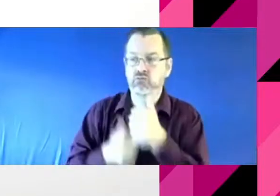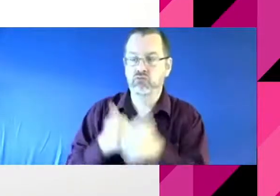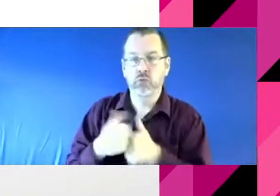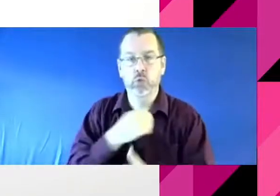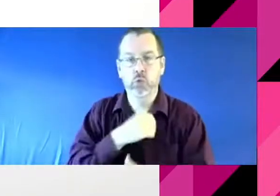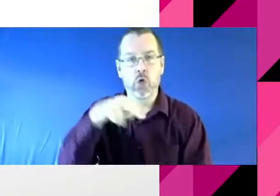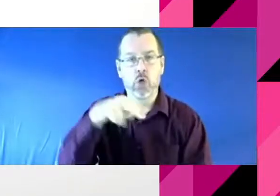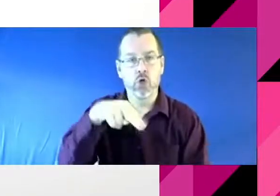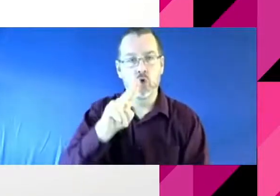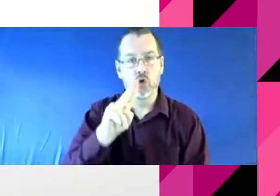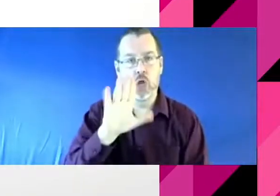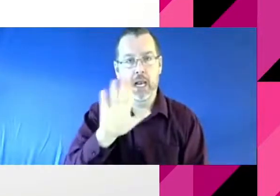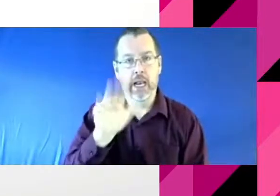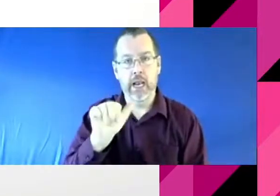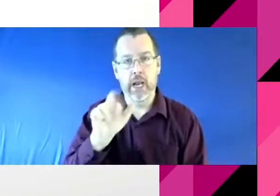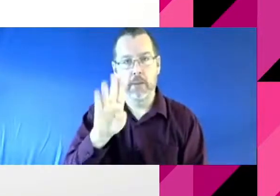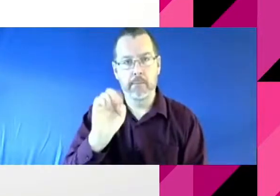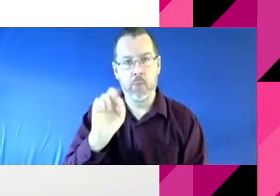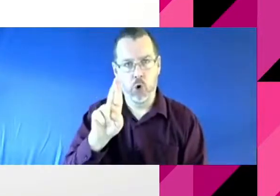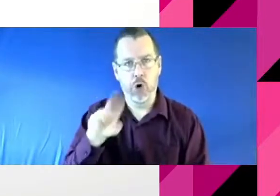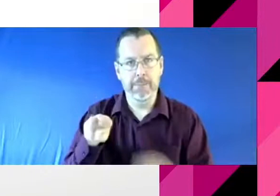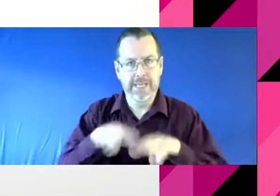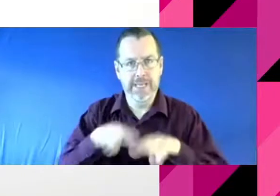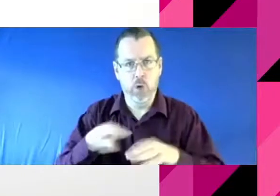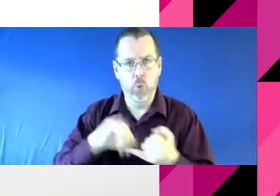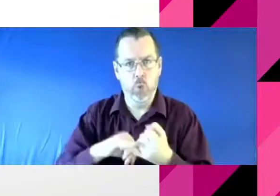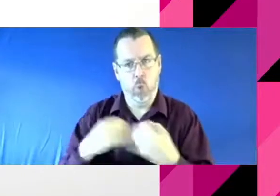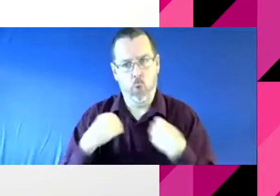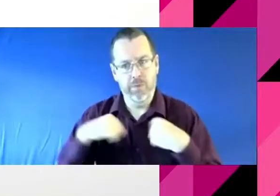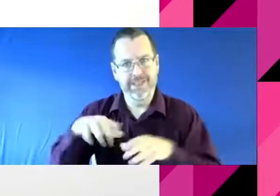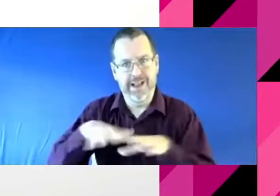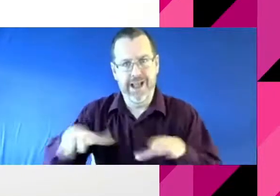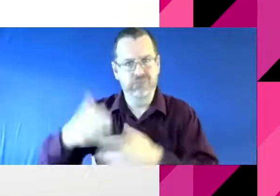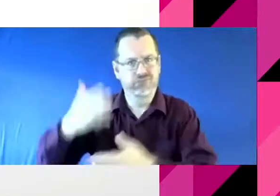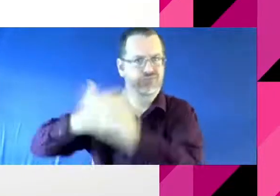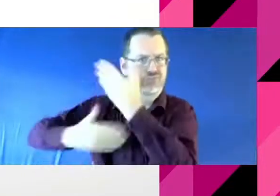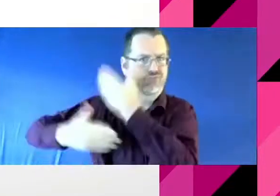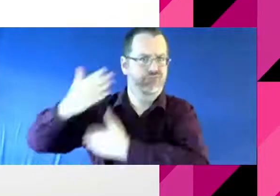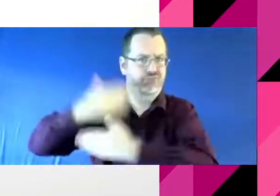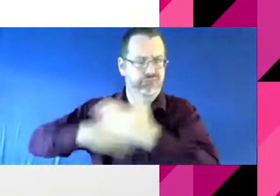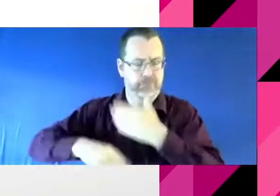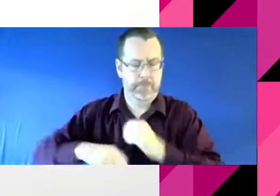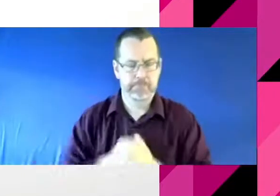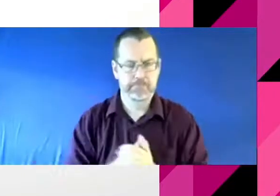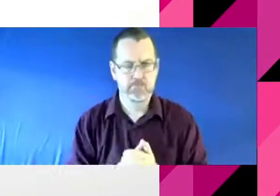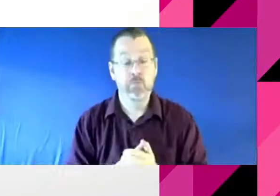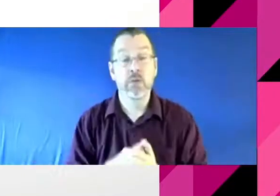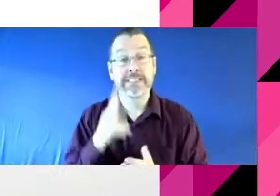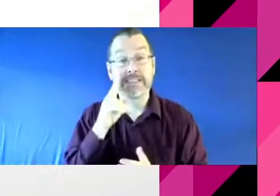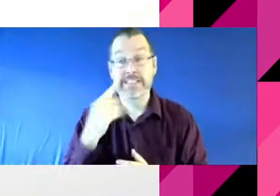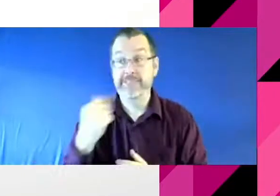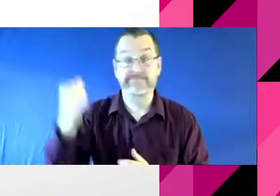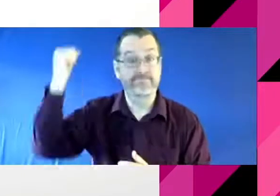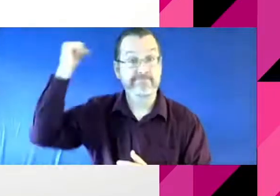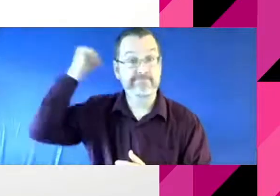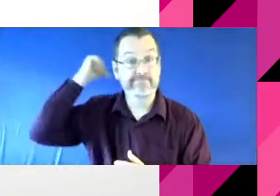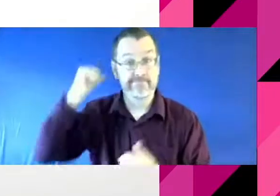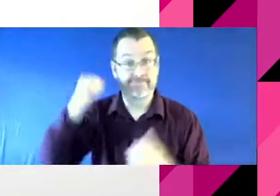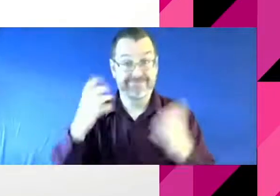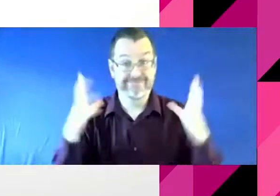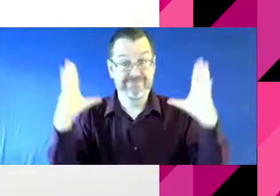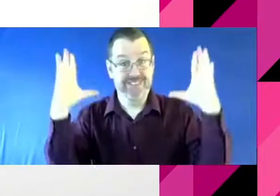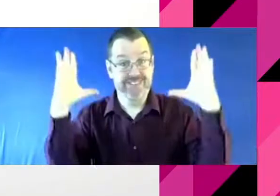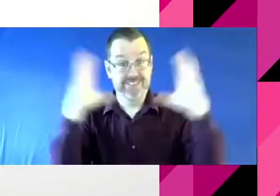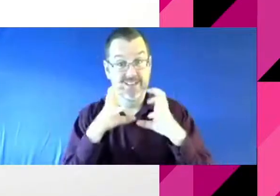to their elders past, present, and emerging. As you can possibly see behind me, it's pretty dark here. I've